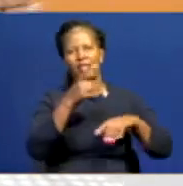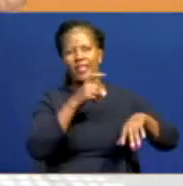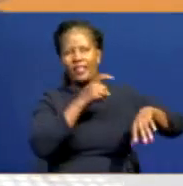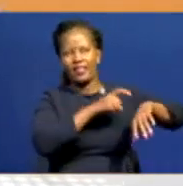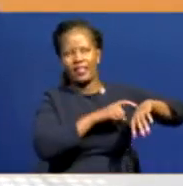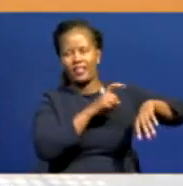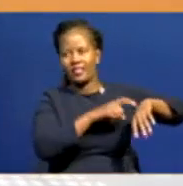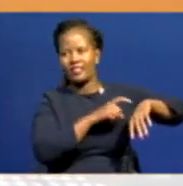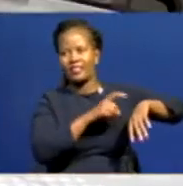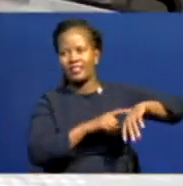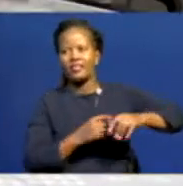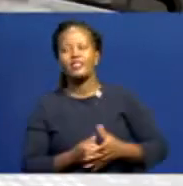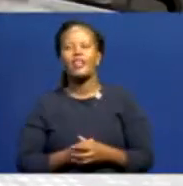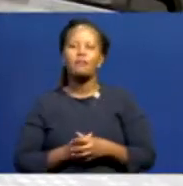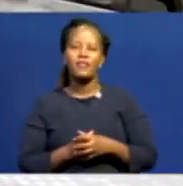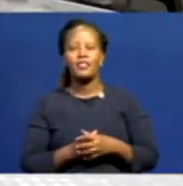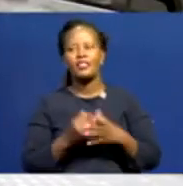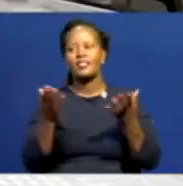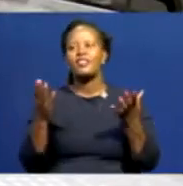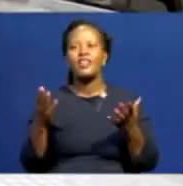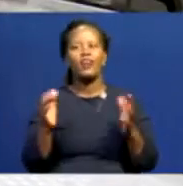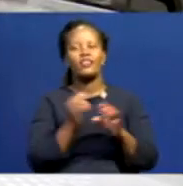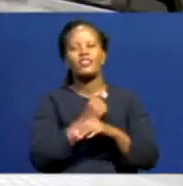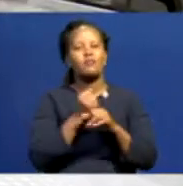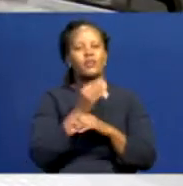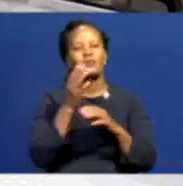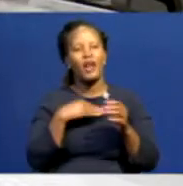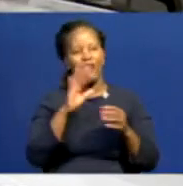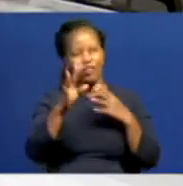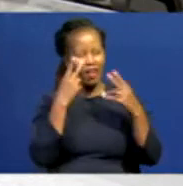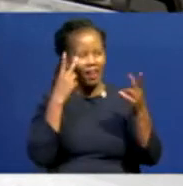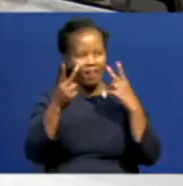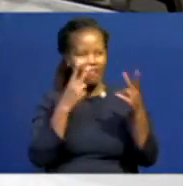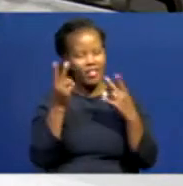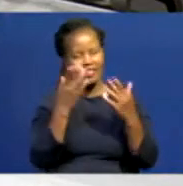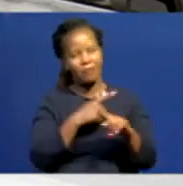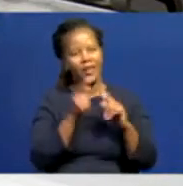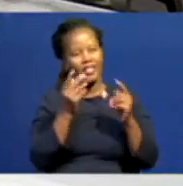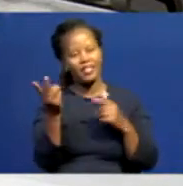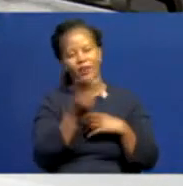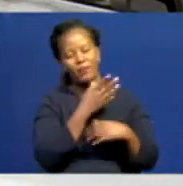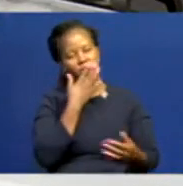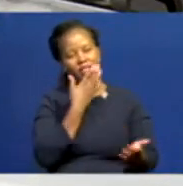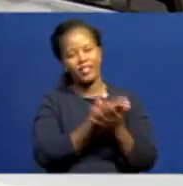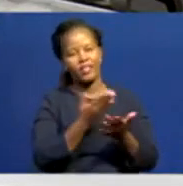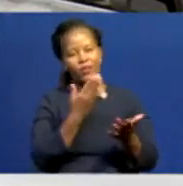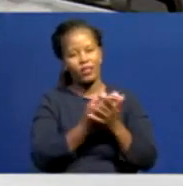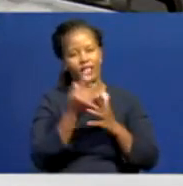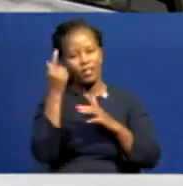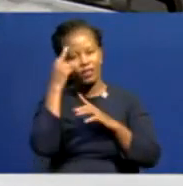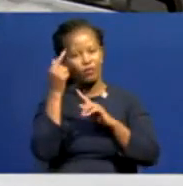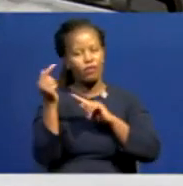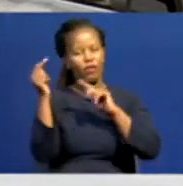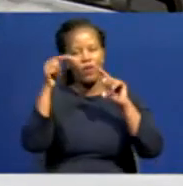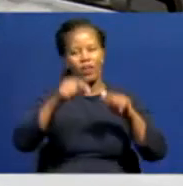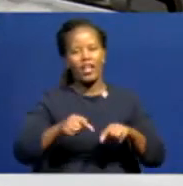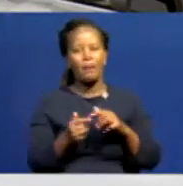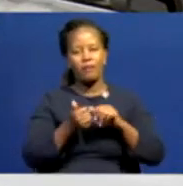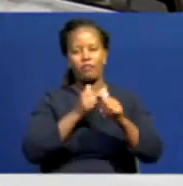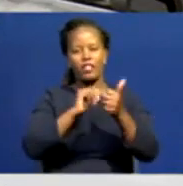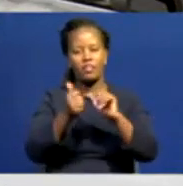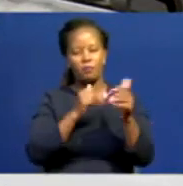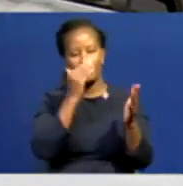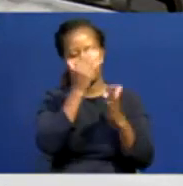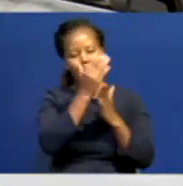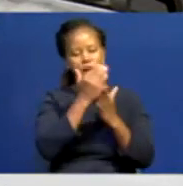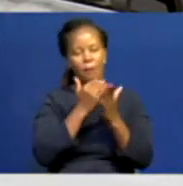Because definitely, of the time, definitely. Right? We'll not be able to have your views. But thank you so much, you know, for creating time and coming to Sports Check this